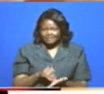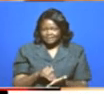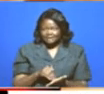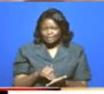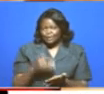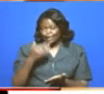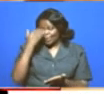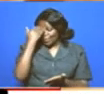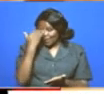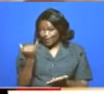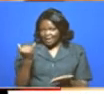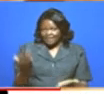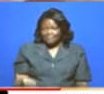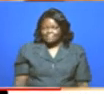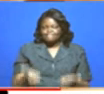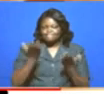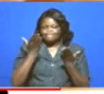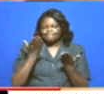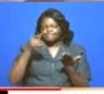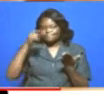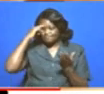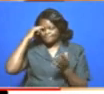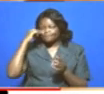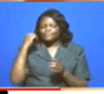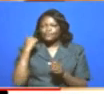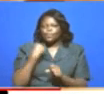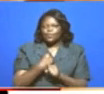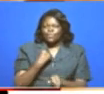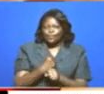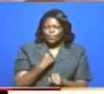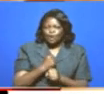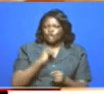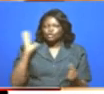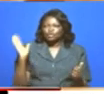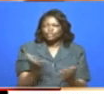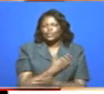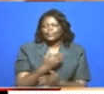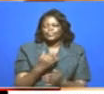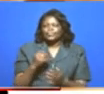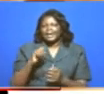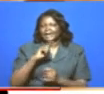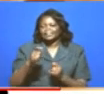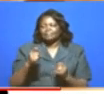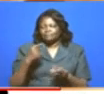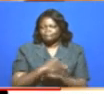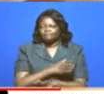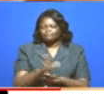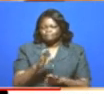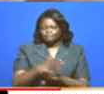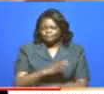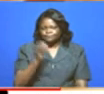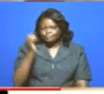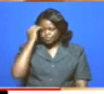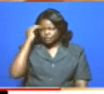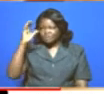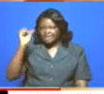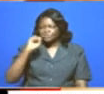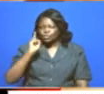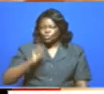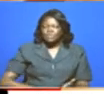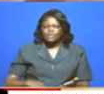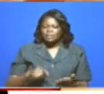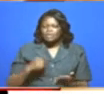enhanced government efforts to curb examination malpractice. Education Cabinet Secretary Professor George Magoha says only the examination center